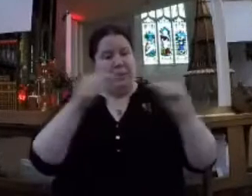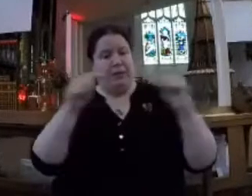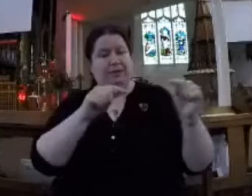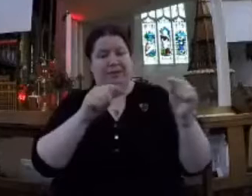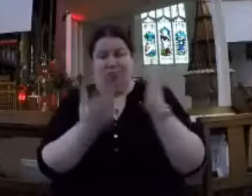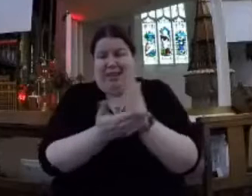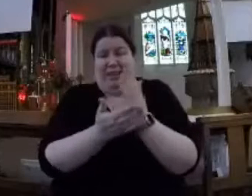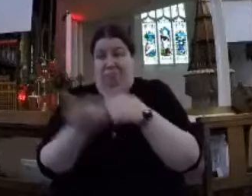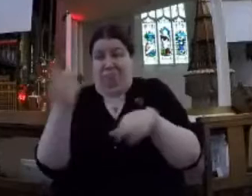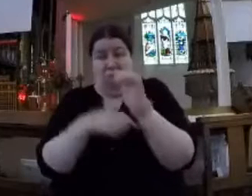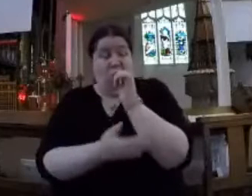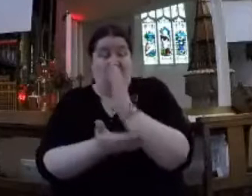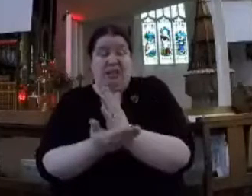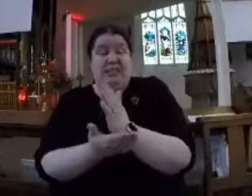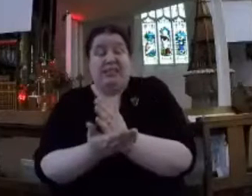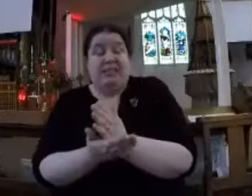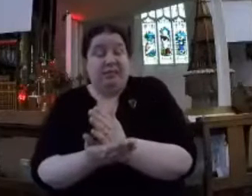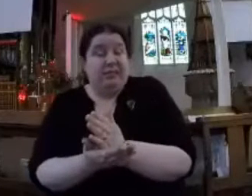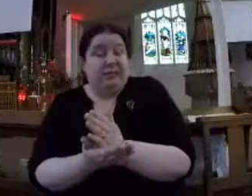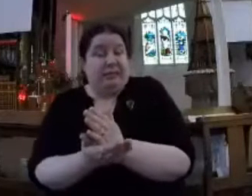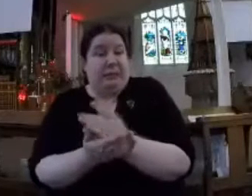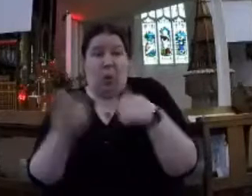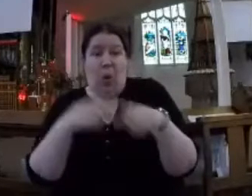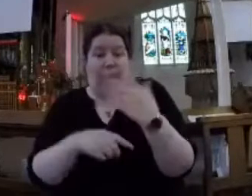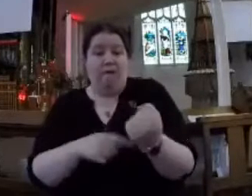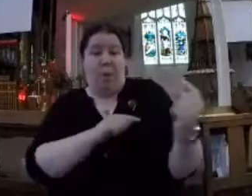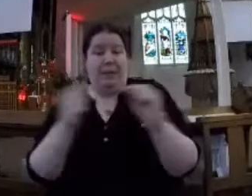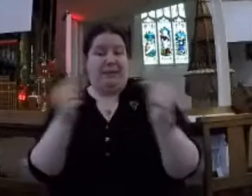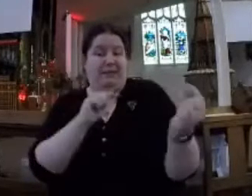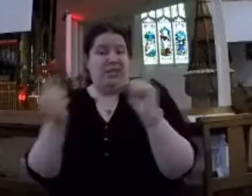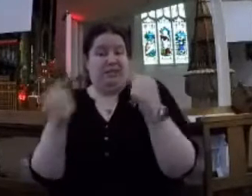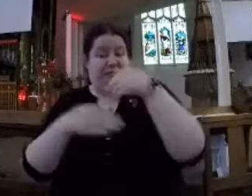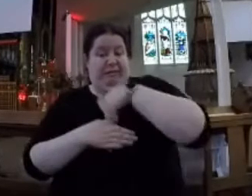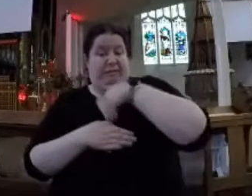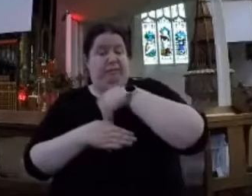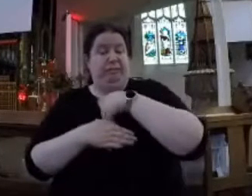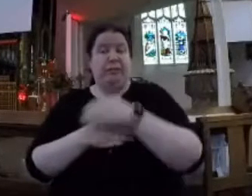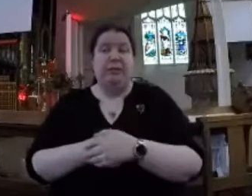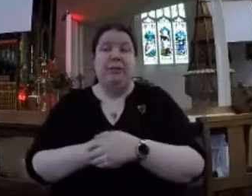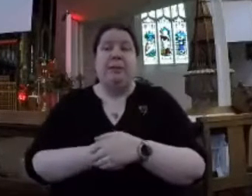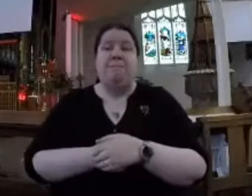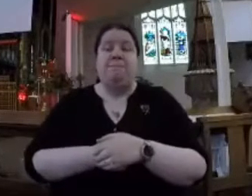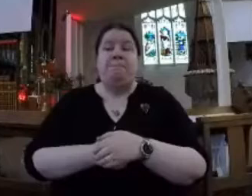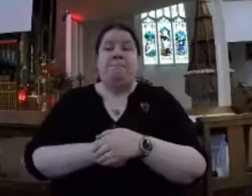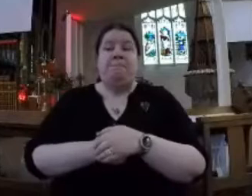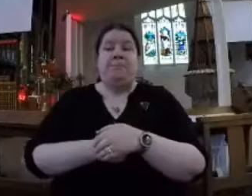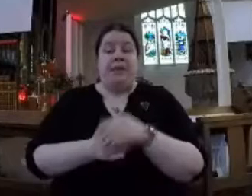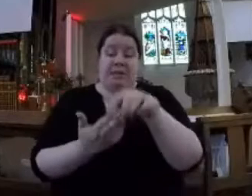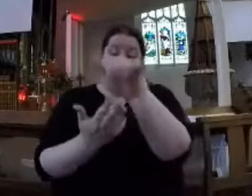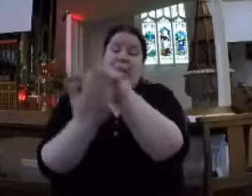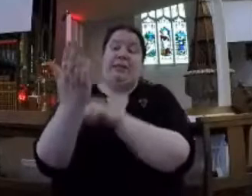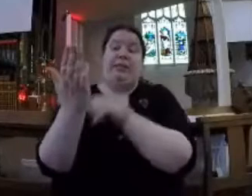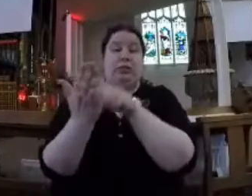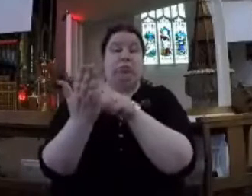our church today. And this beautiful passage that we see in 1 Corinthians 13, it